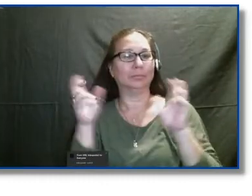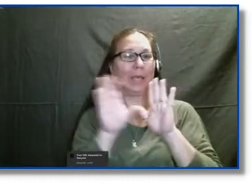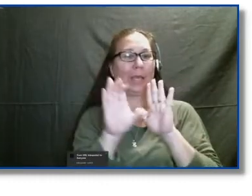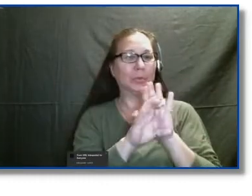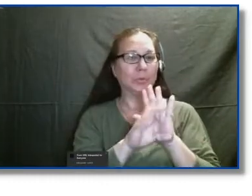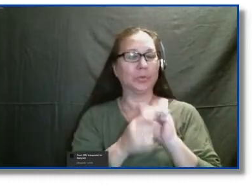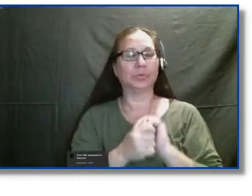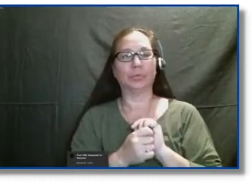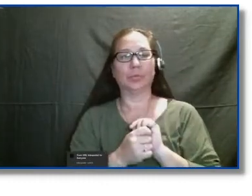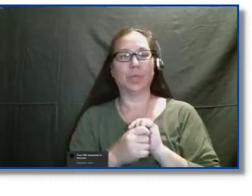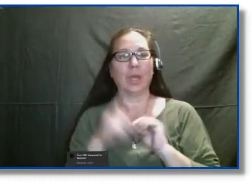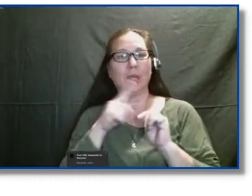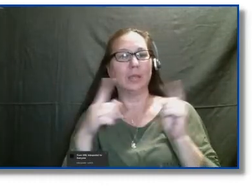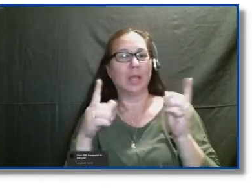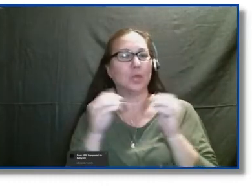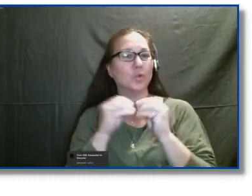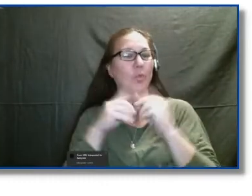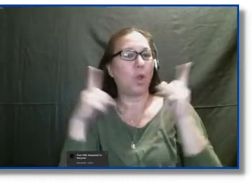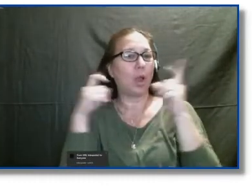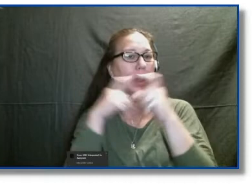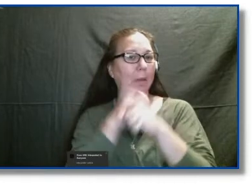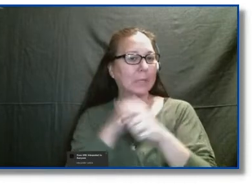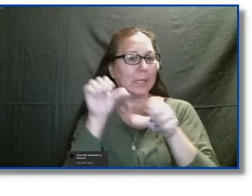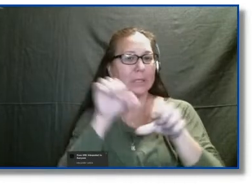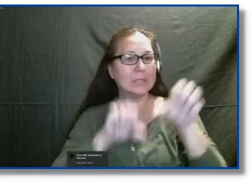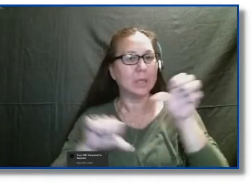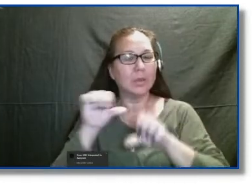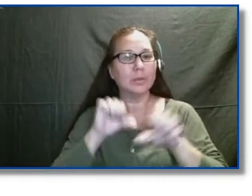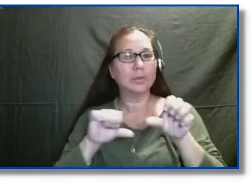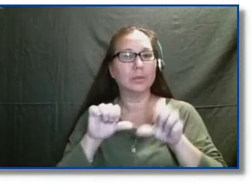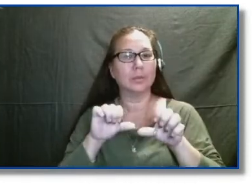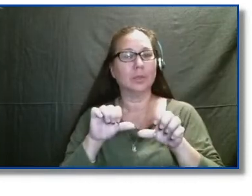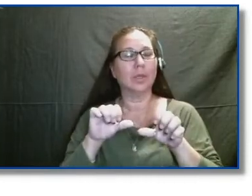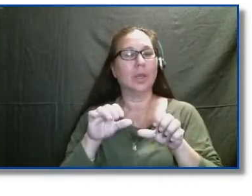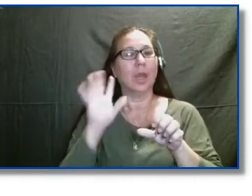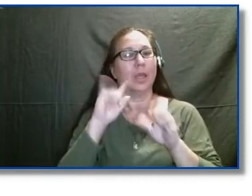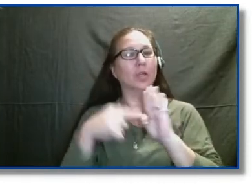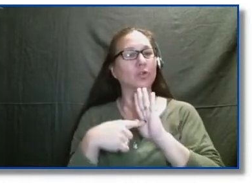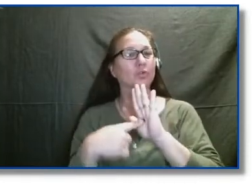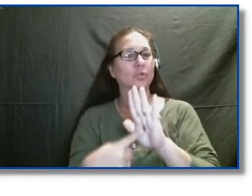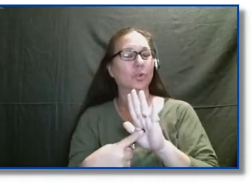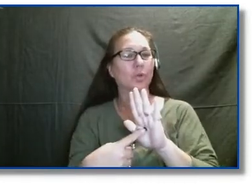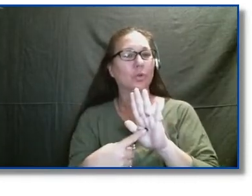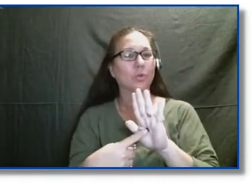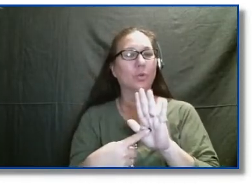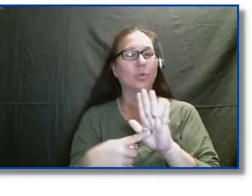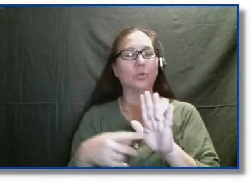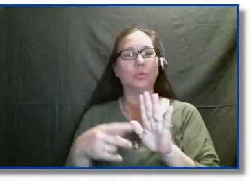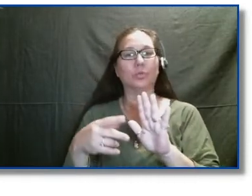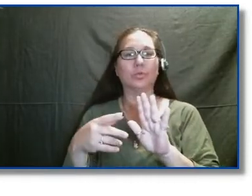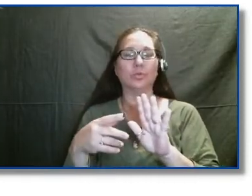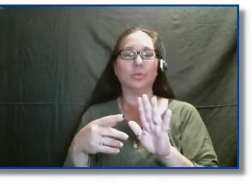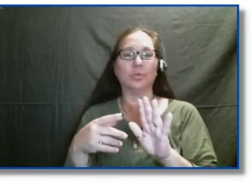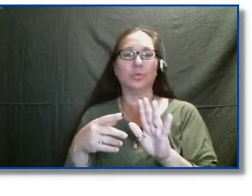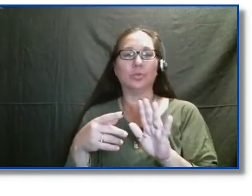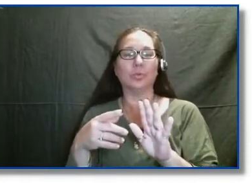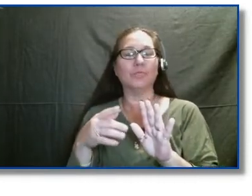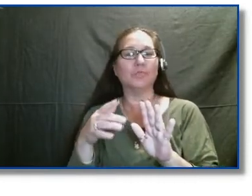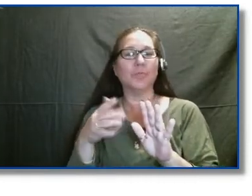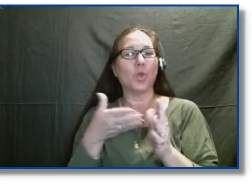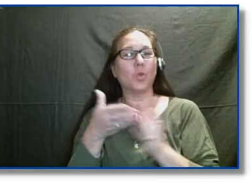Actually, complexity science draws on this research from entomology to think about